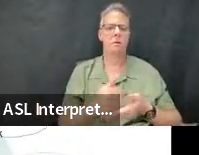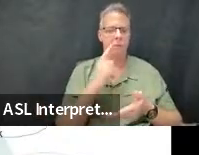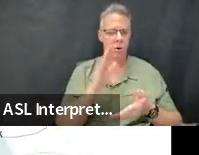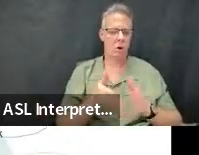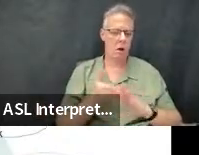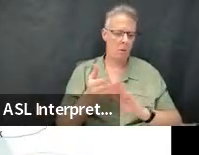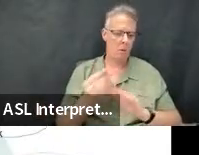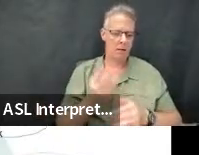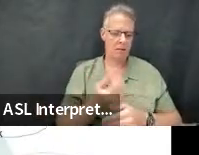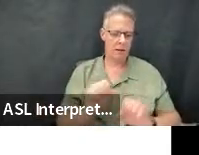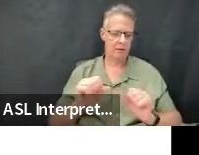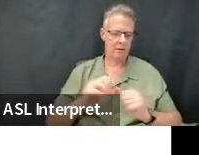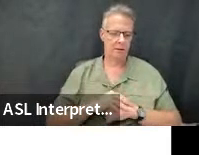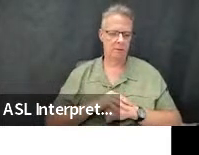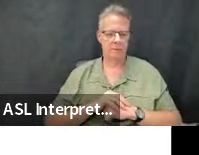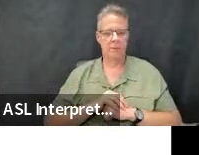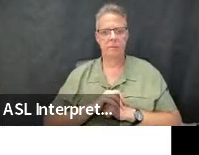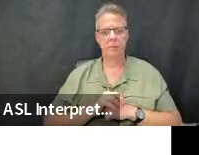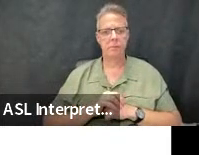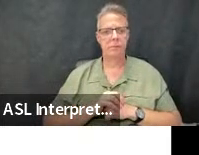here.